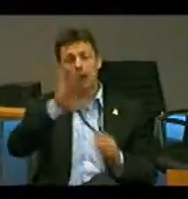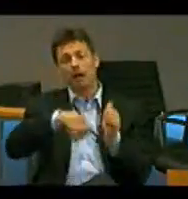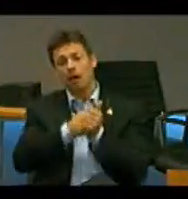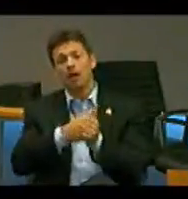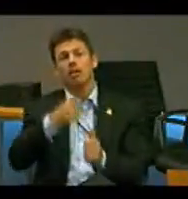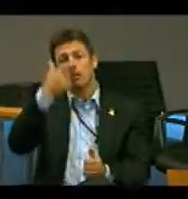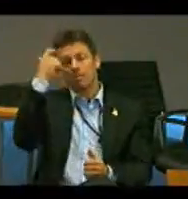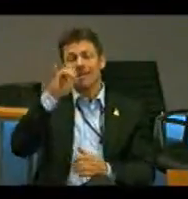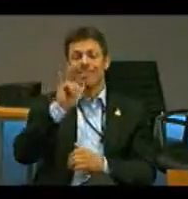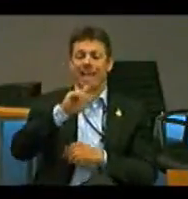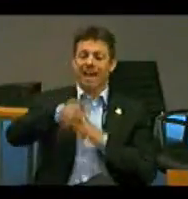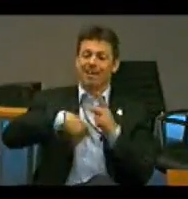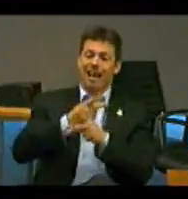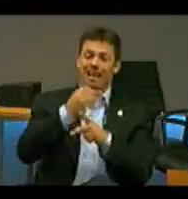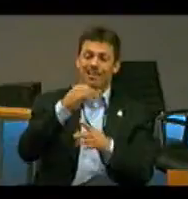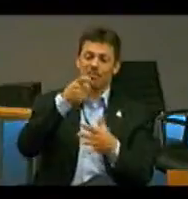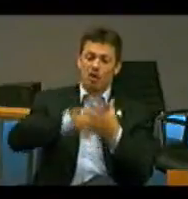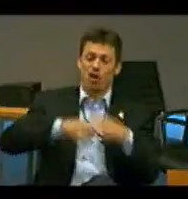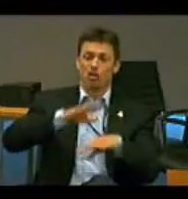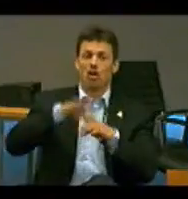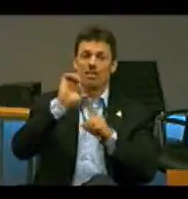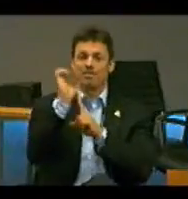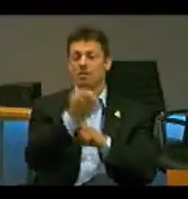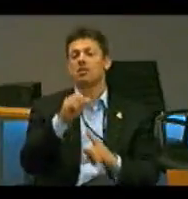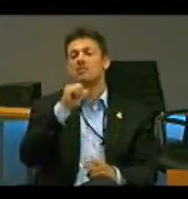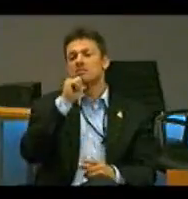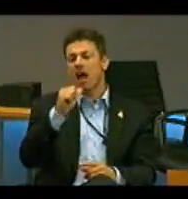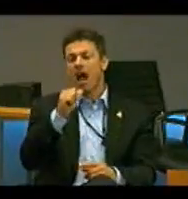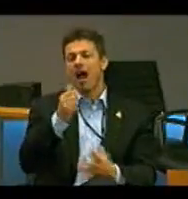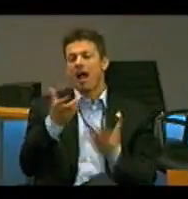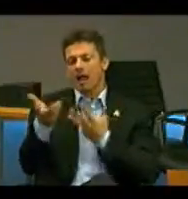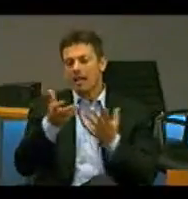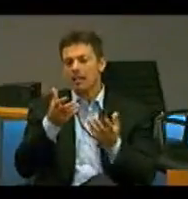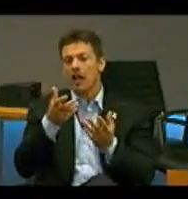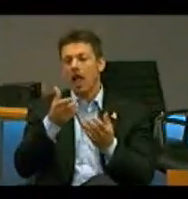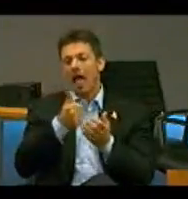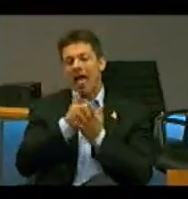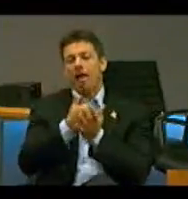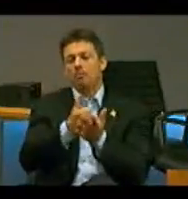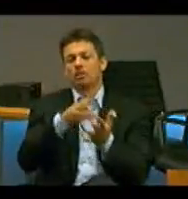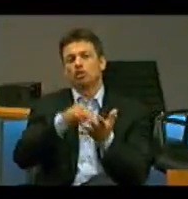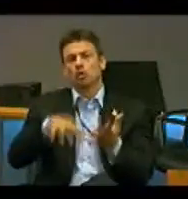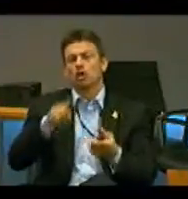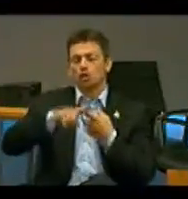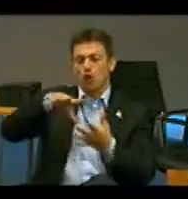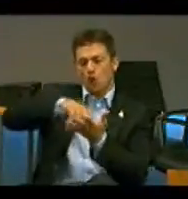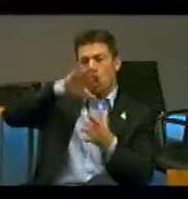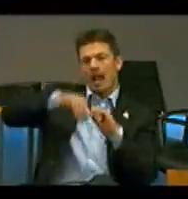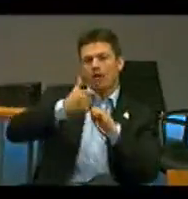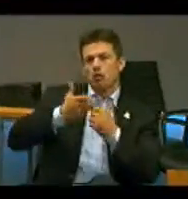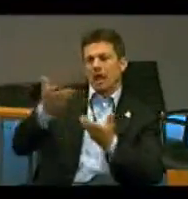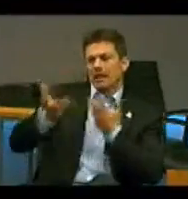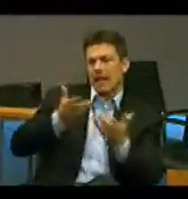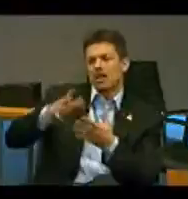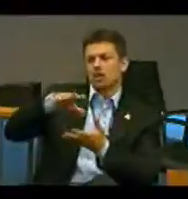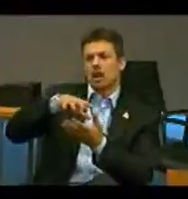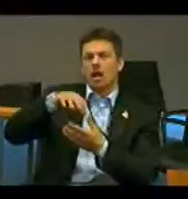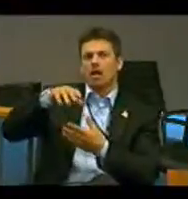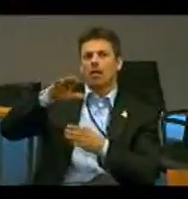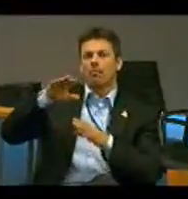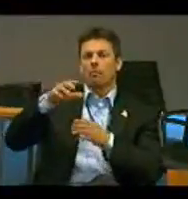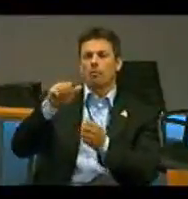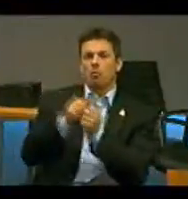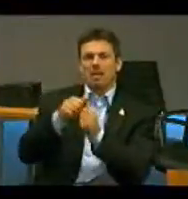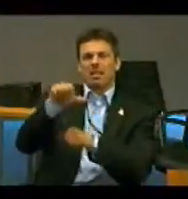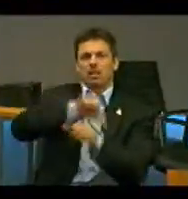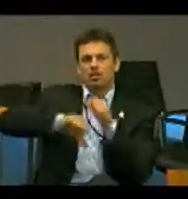classroom environment is not one in which students are learning how to engage with one another, and they feel the degree of anxiety, the degree